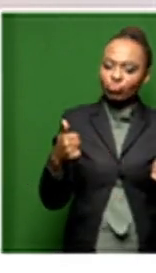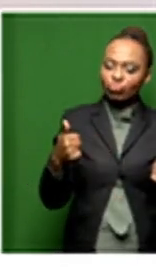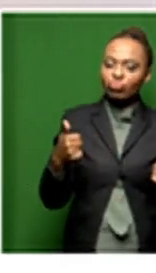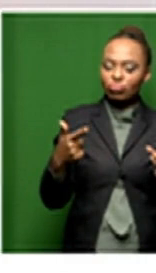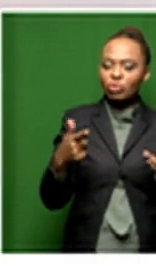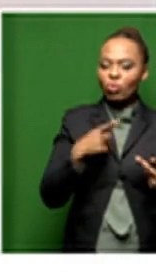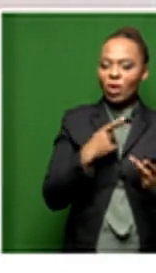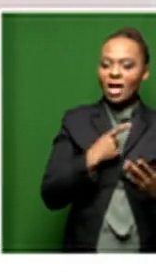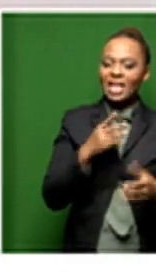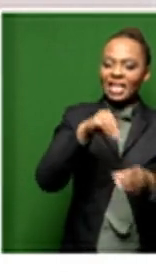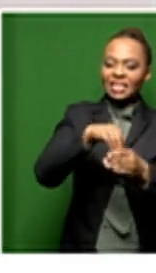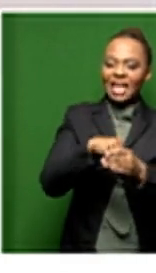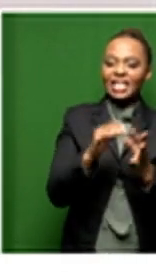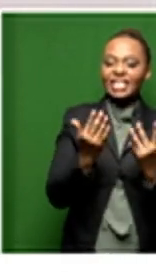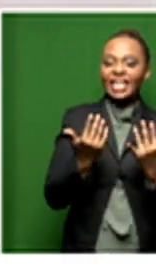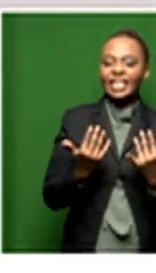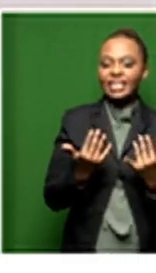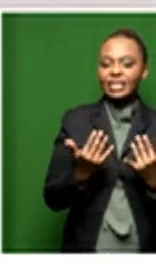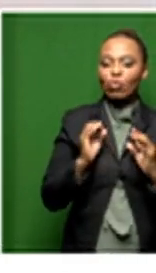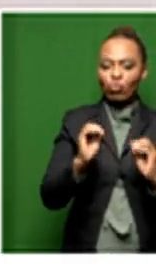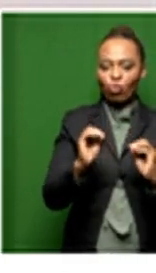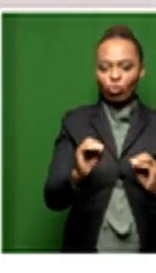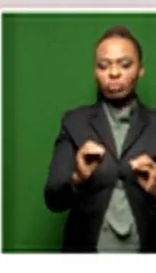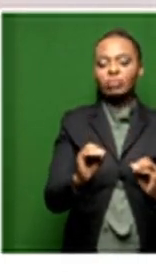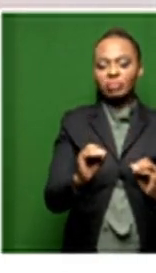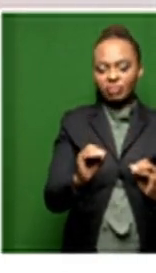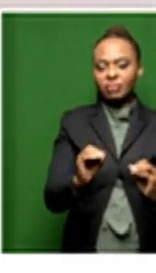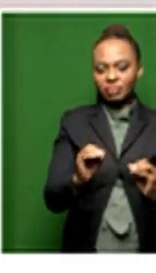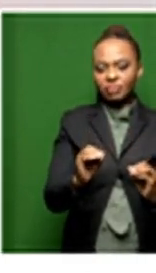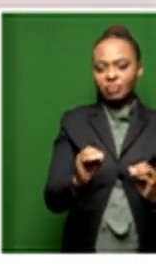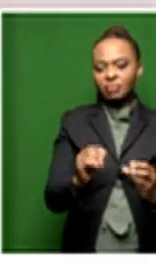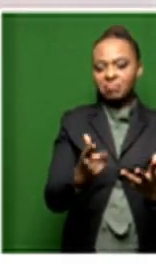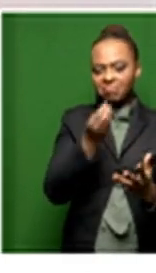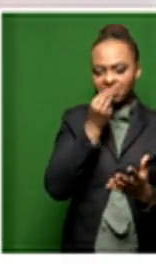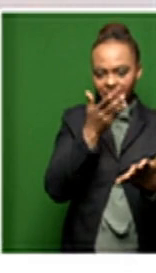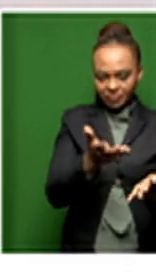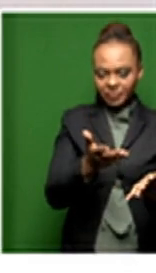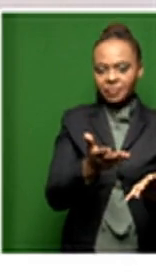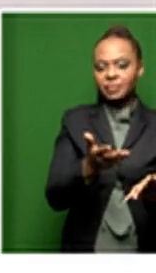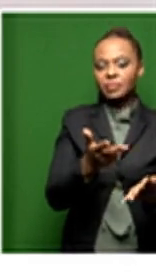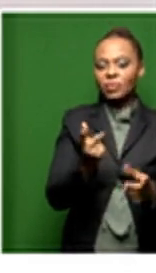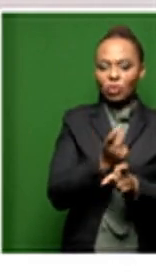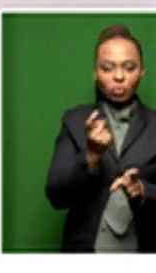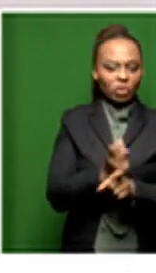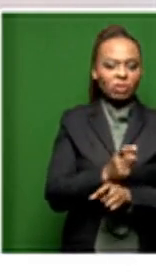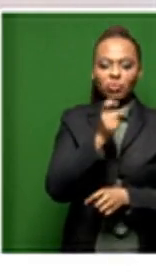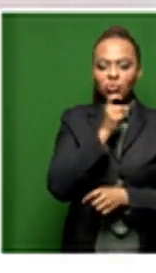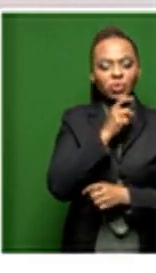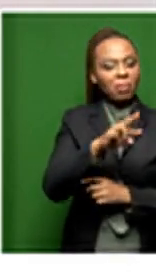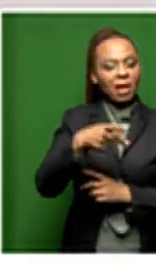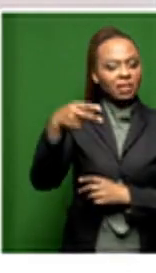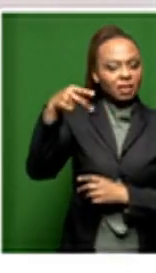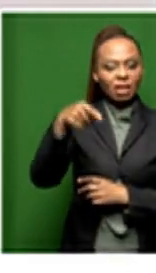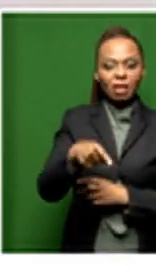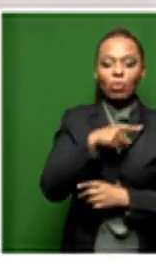grains and whole wheat that are good for you and are good for your gut. So my go-to is always pasta. You can put it